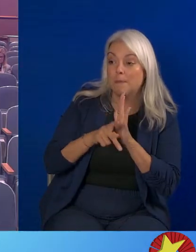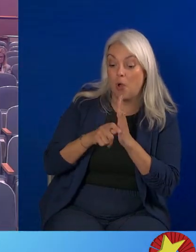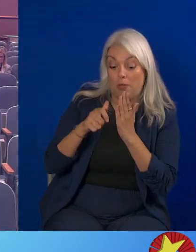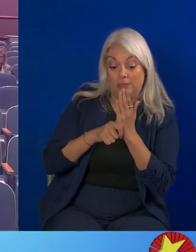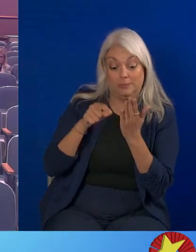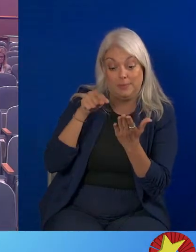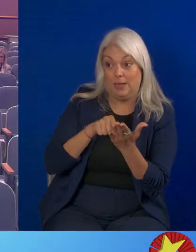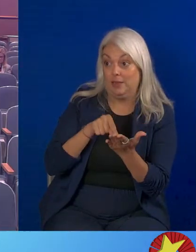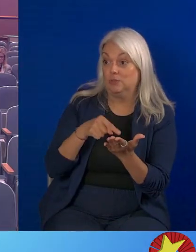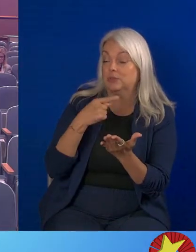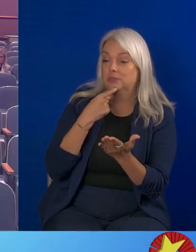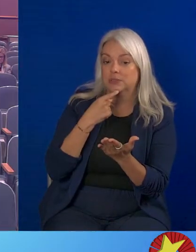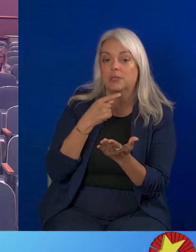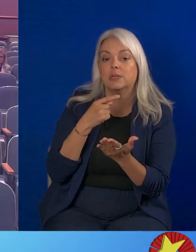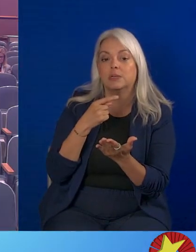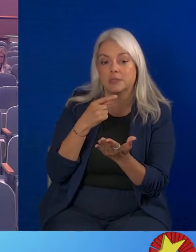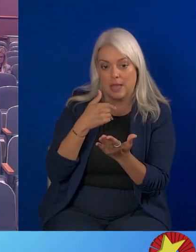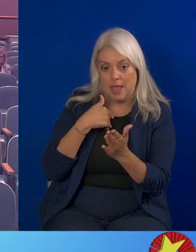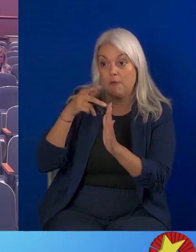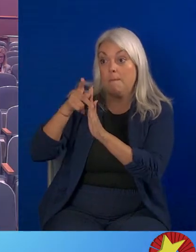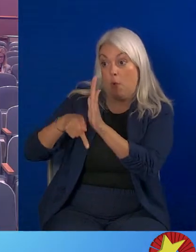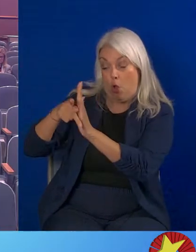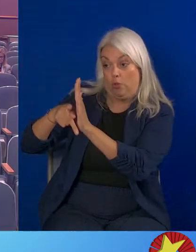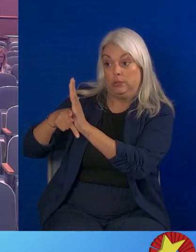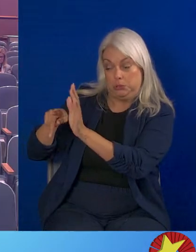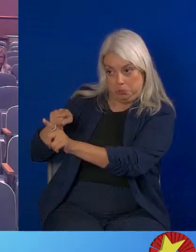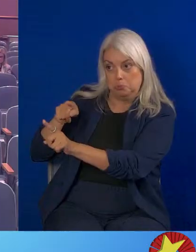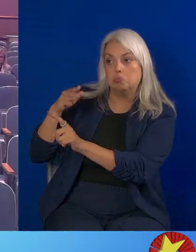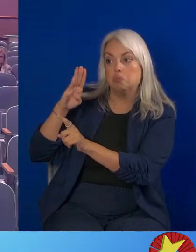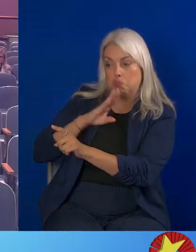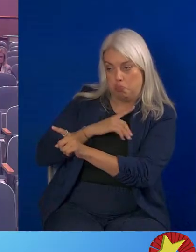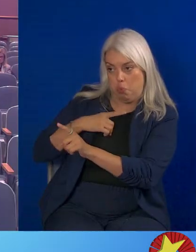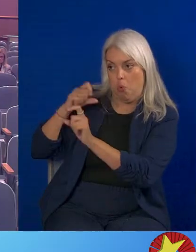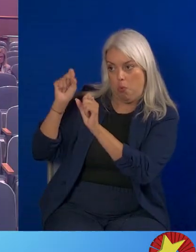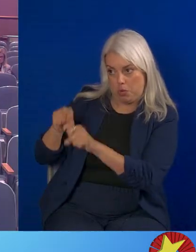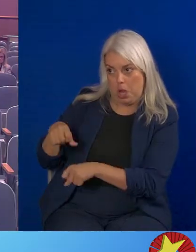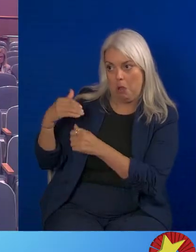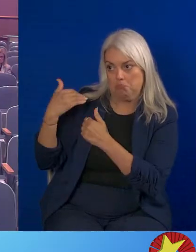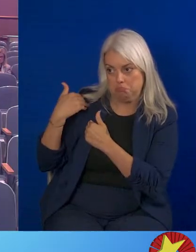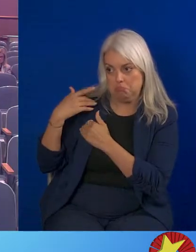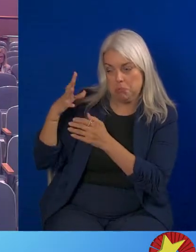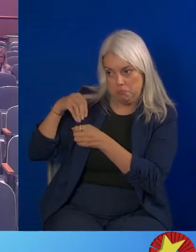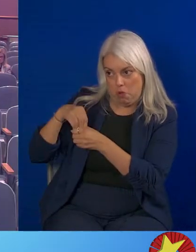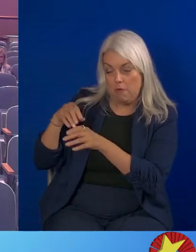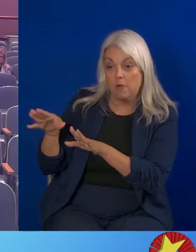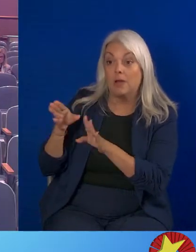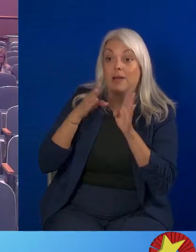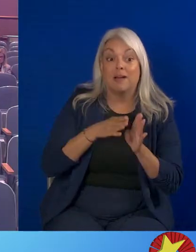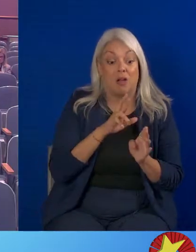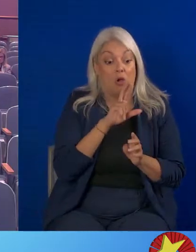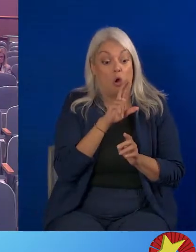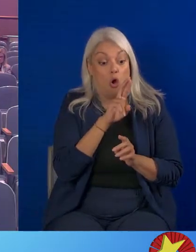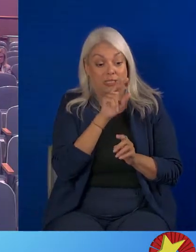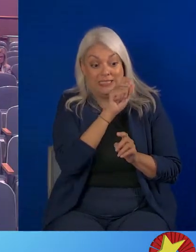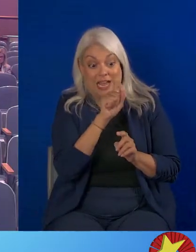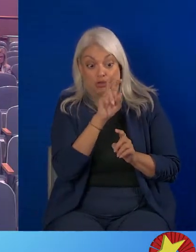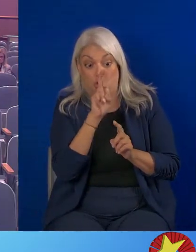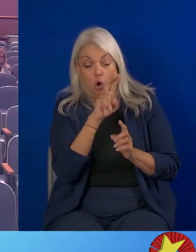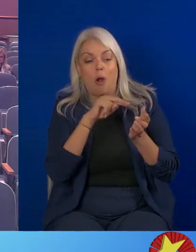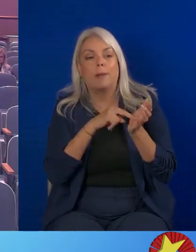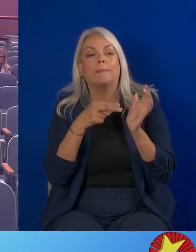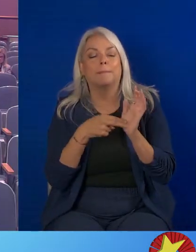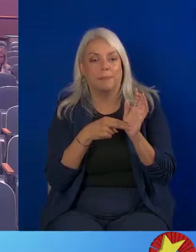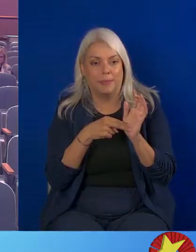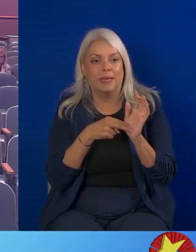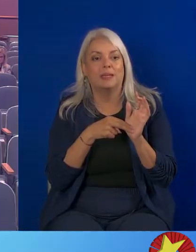works is there's the policies. If you see a -R, it means it's a regulation, which is a term of art